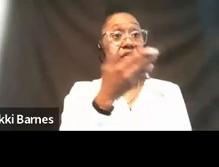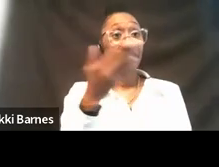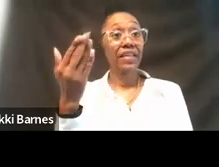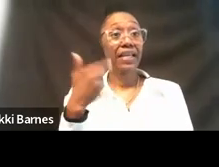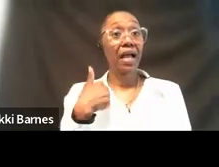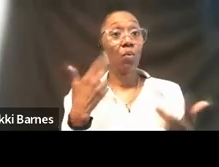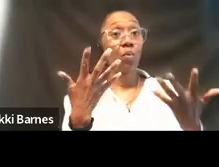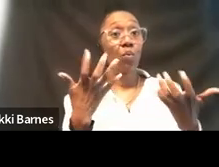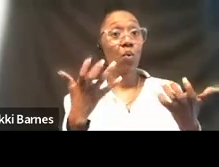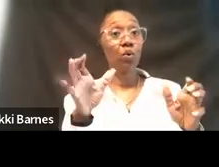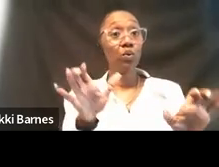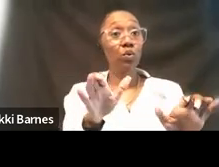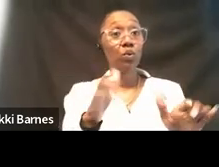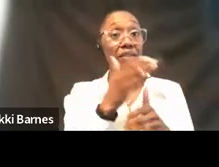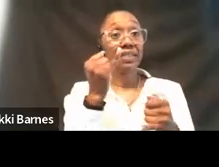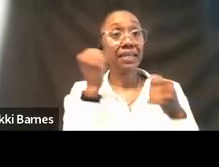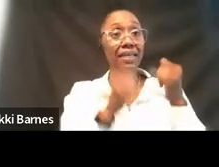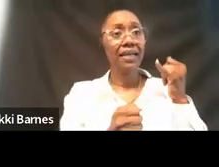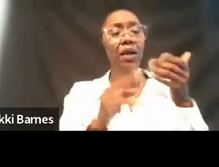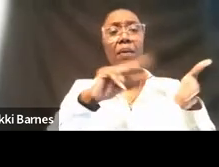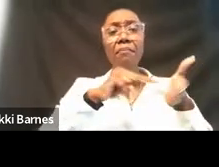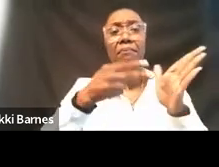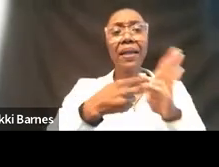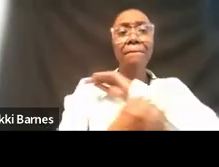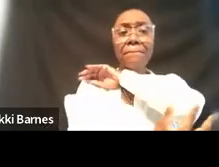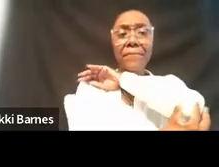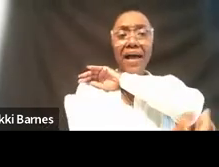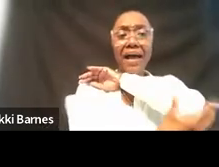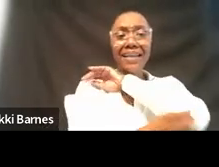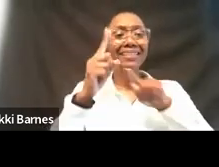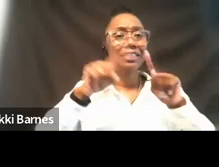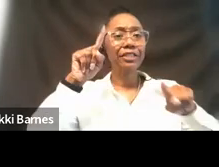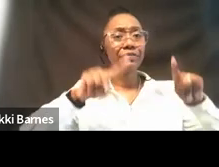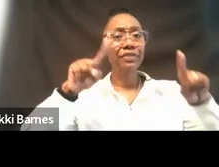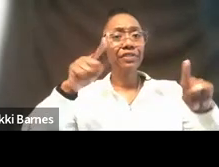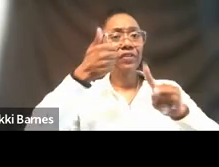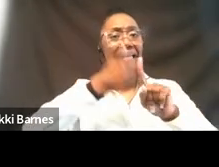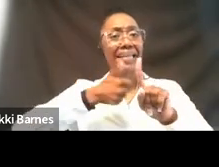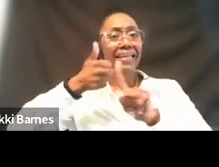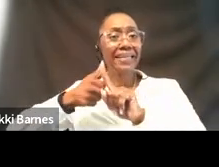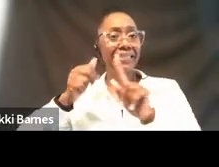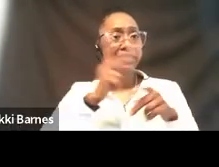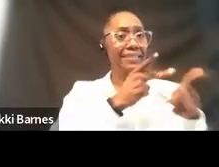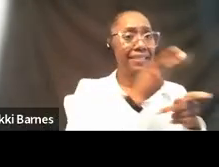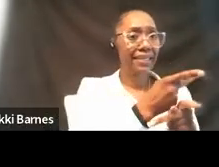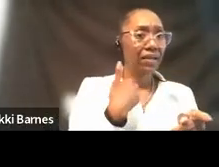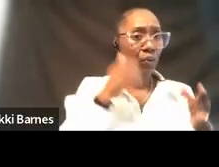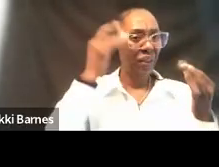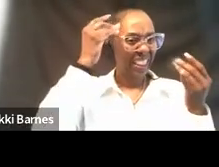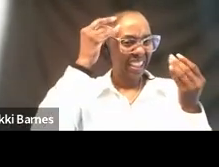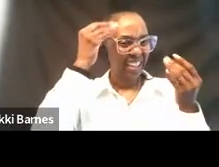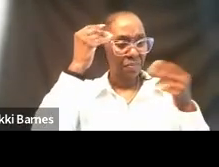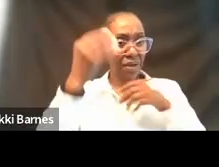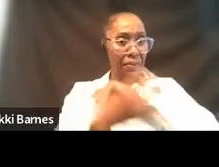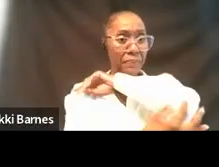do at the end of this talk is to define poverty and the differences between each type. Sometimes when we think about poverty, we're